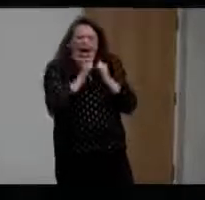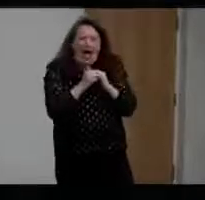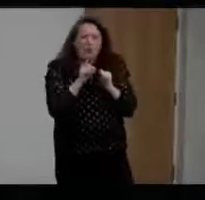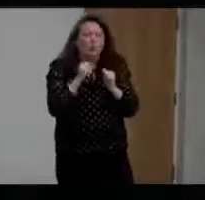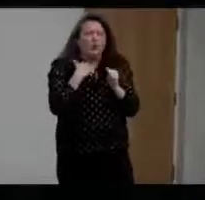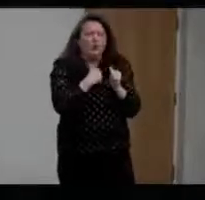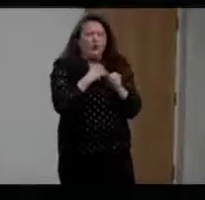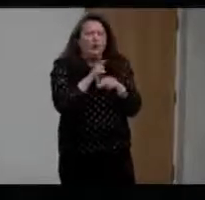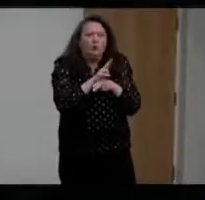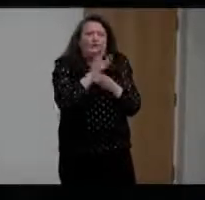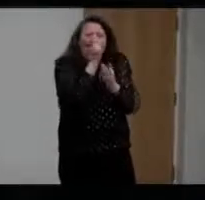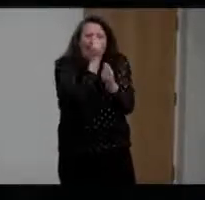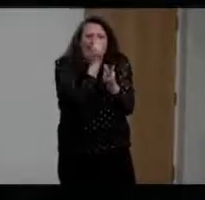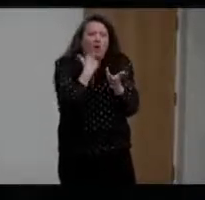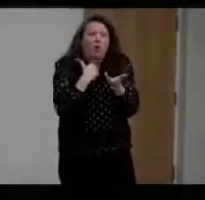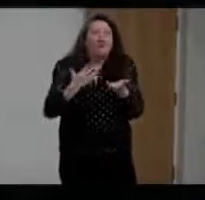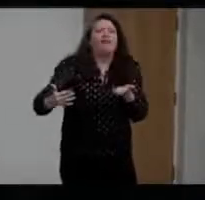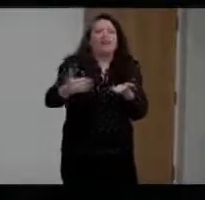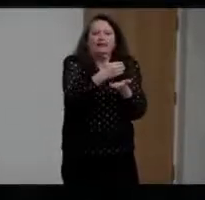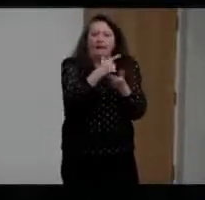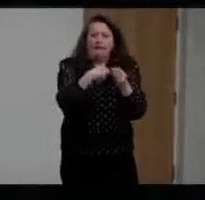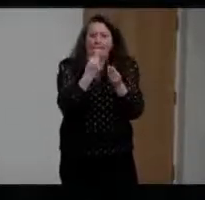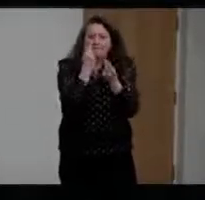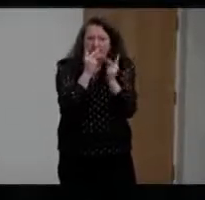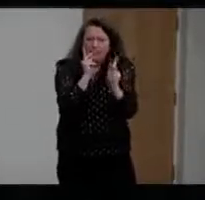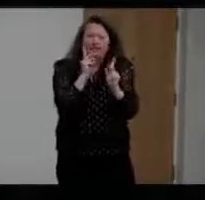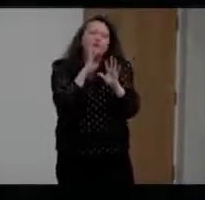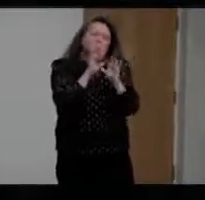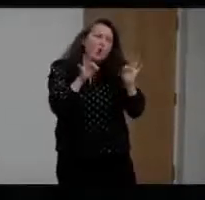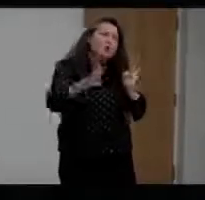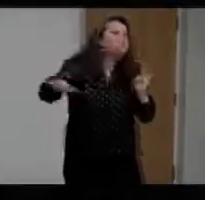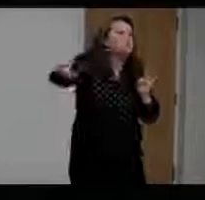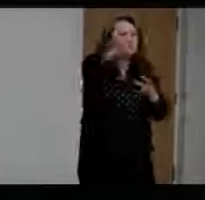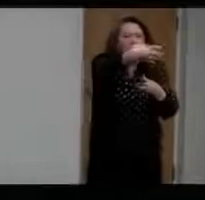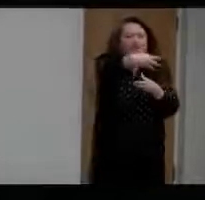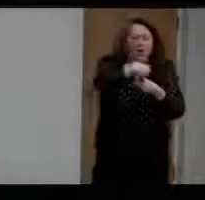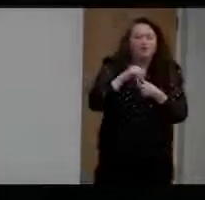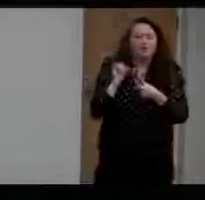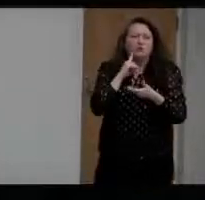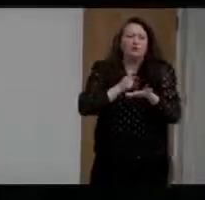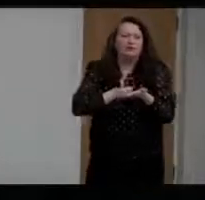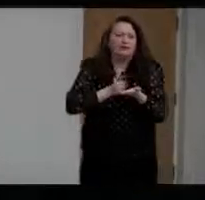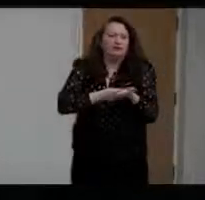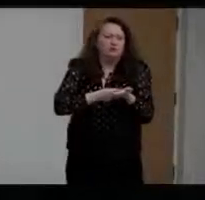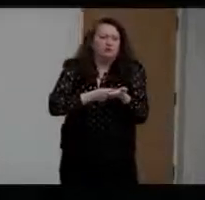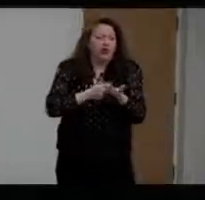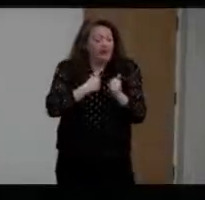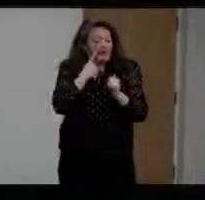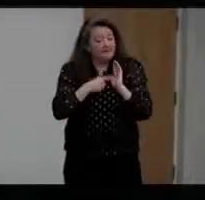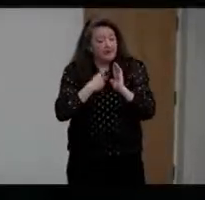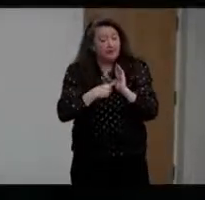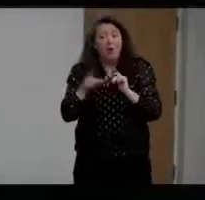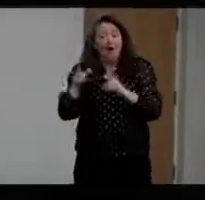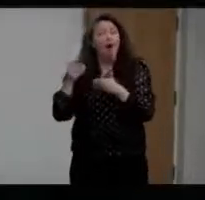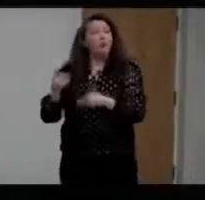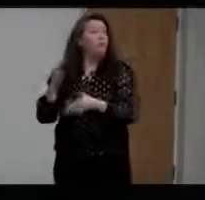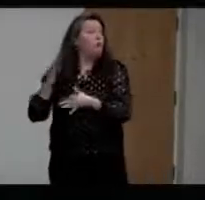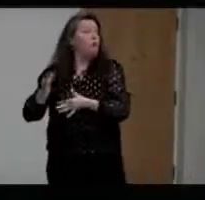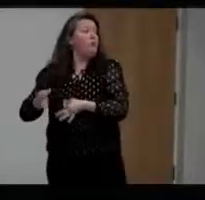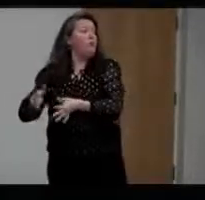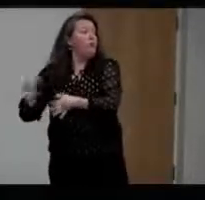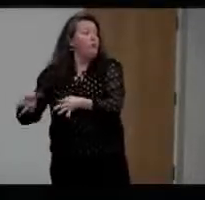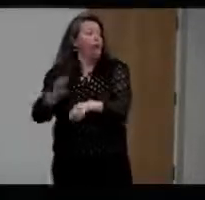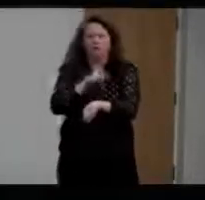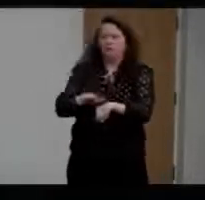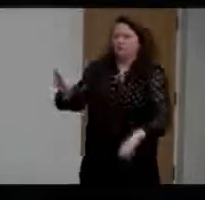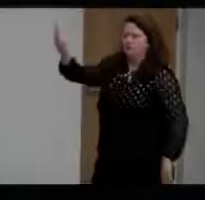conversation globally right now. Some of you might have seen that China just made some waves with some new declarations around regulating AI at a pretty